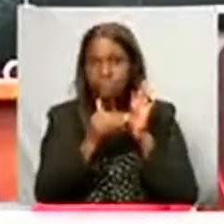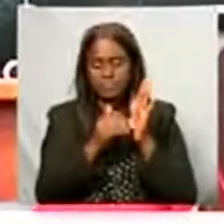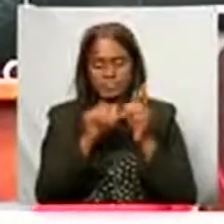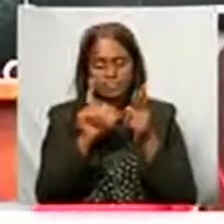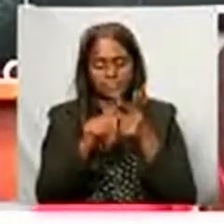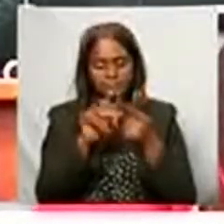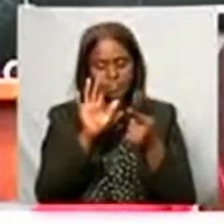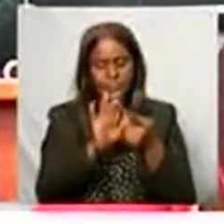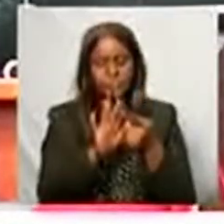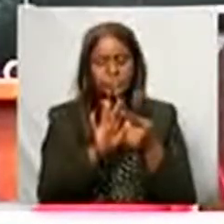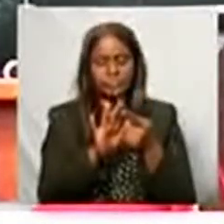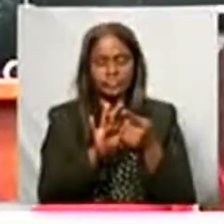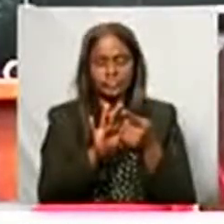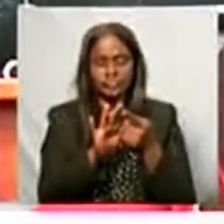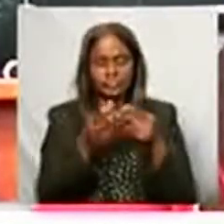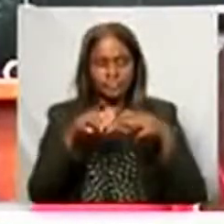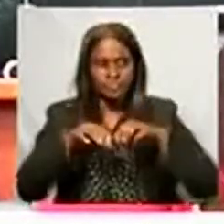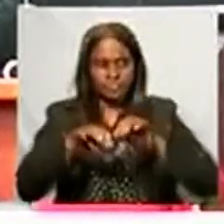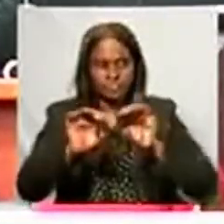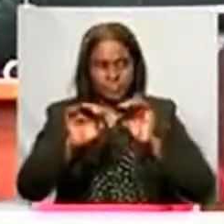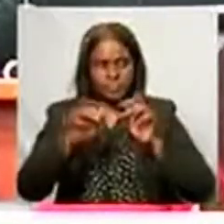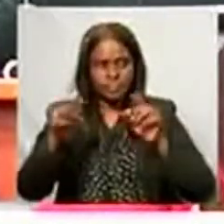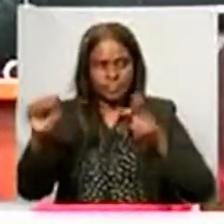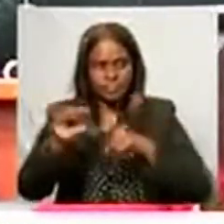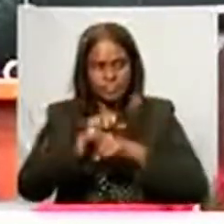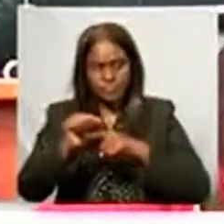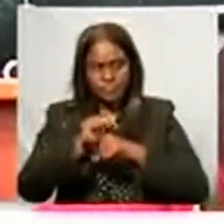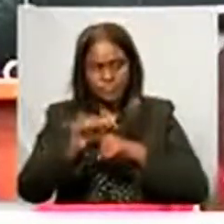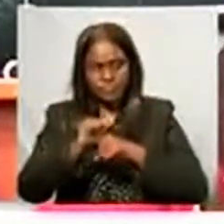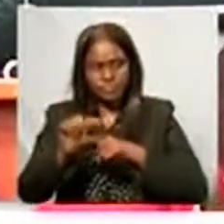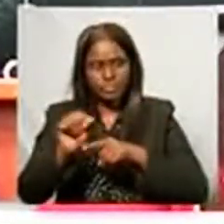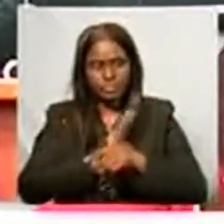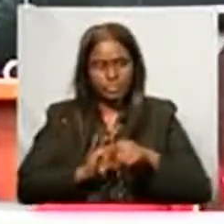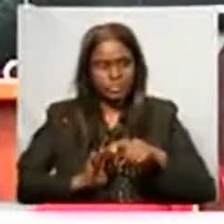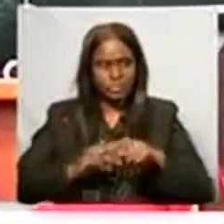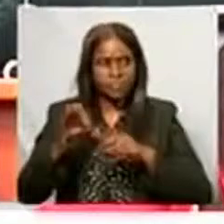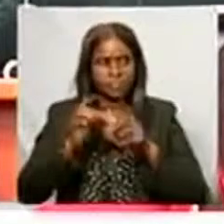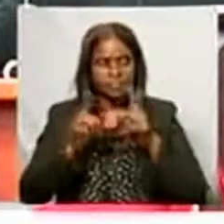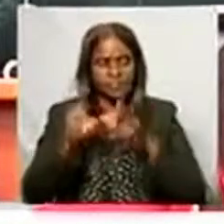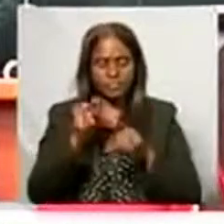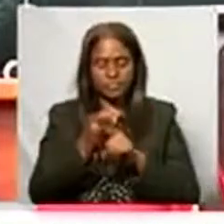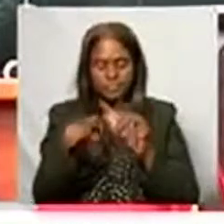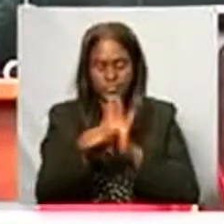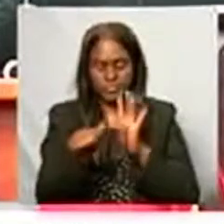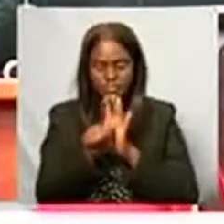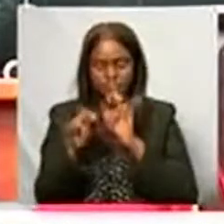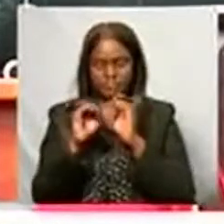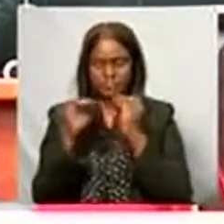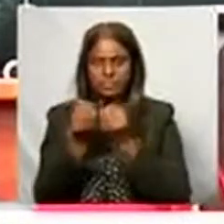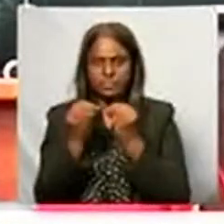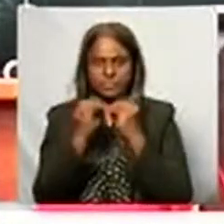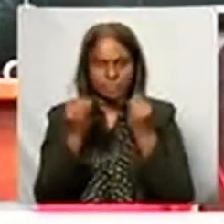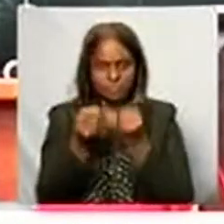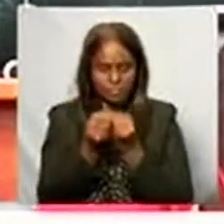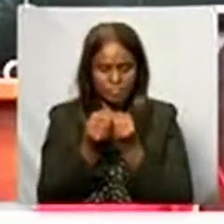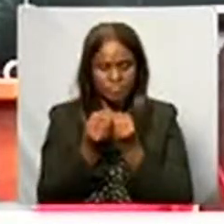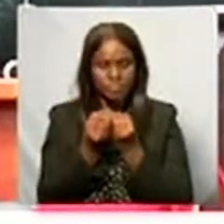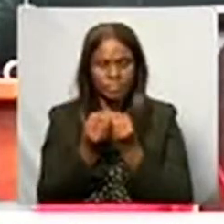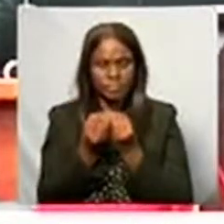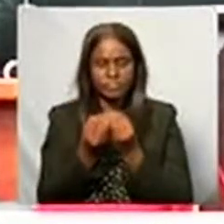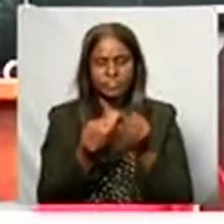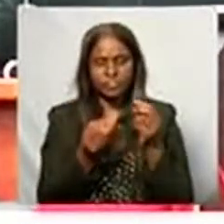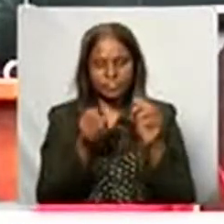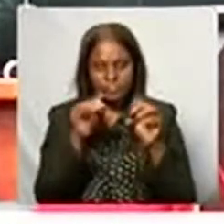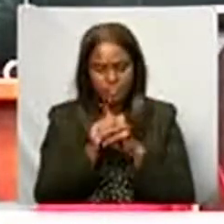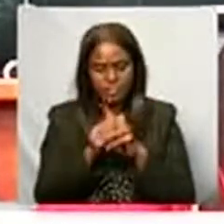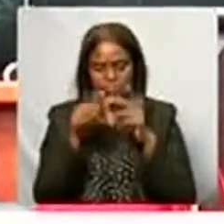1, continue orienting boards of directors for parastatals and statutory institutions